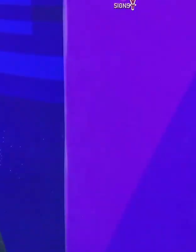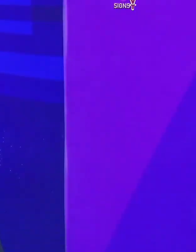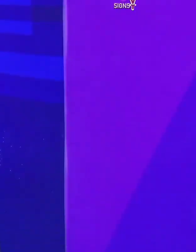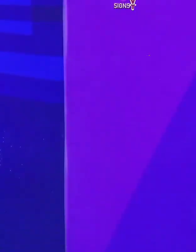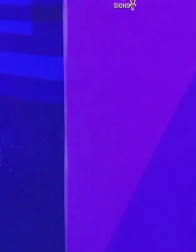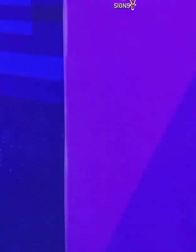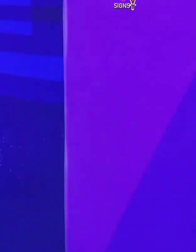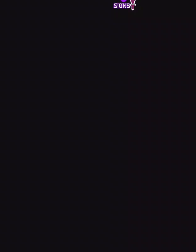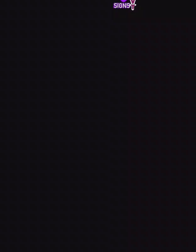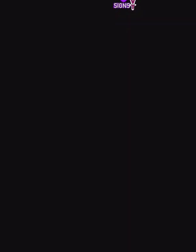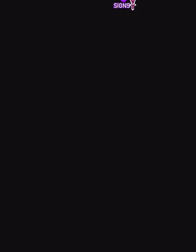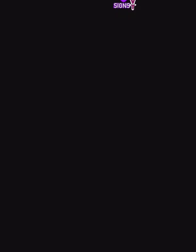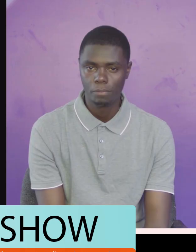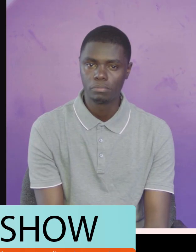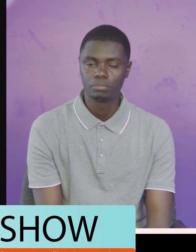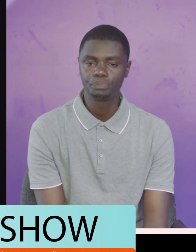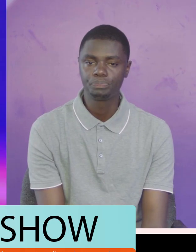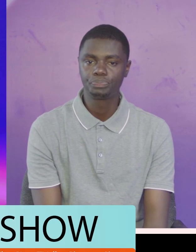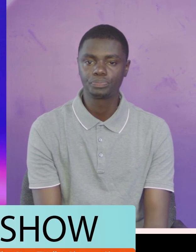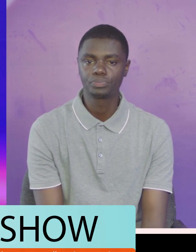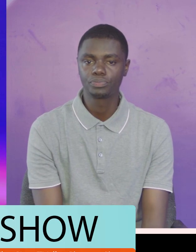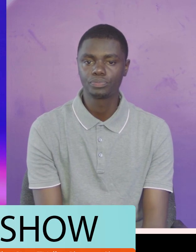what have you experienced and overcome before?